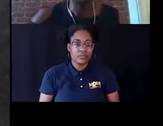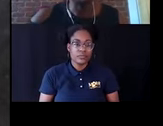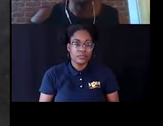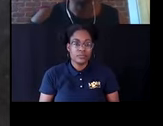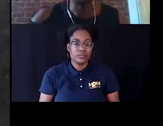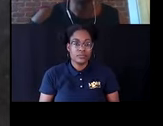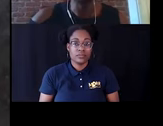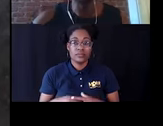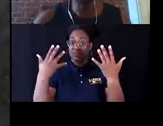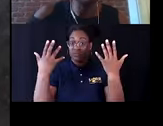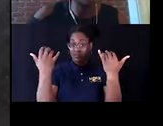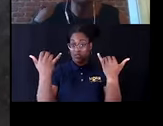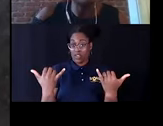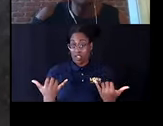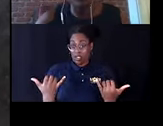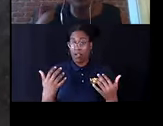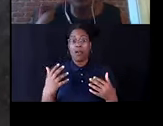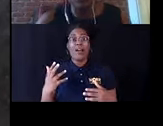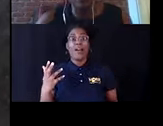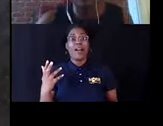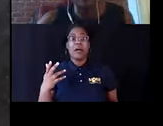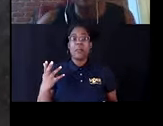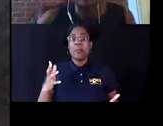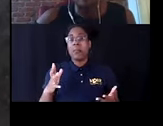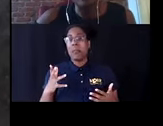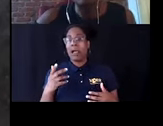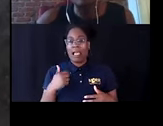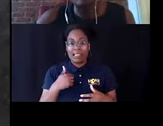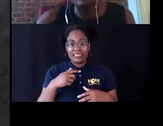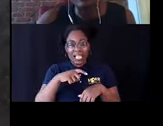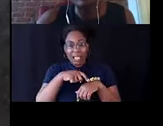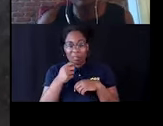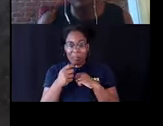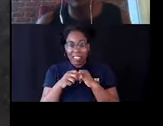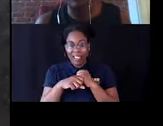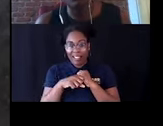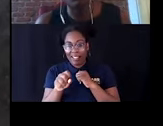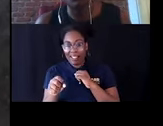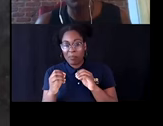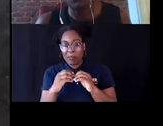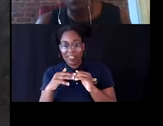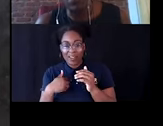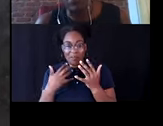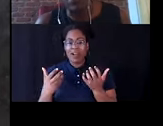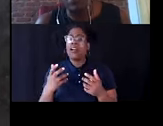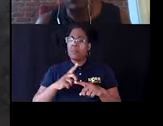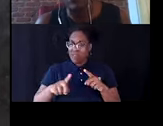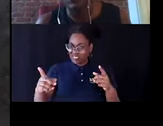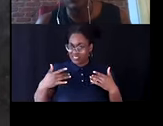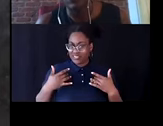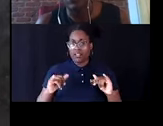So now, a little bit past when I wanted to, I would love for us to take 10 minutes for questions.